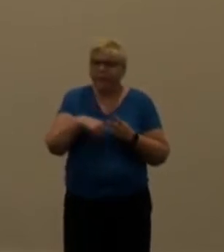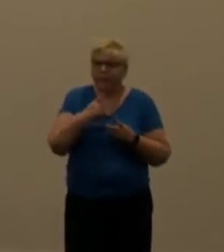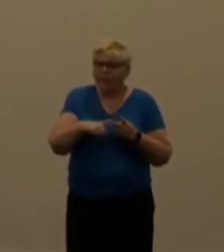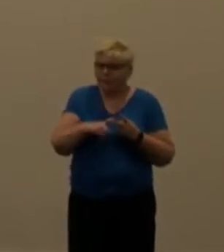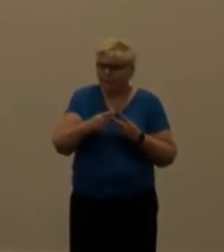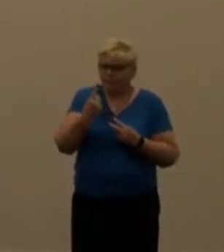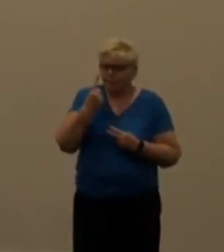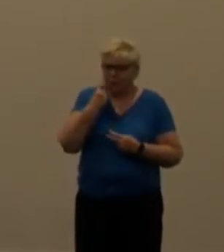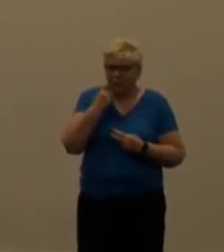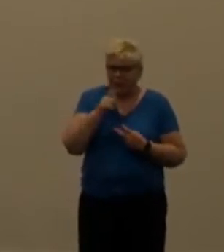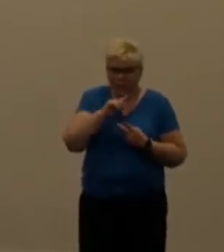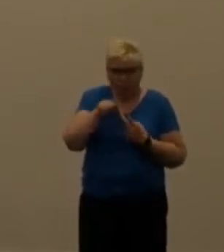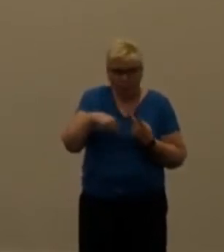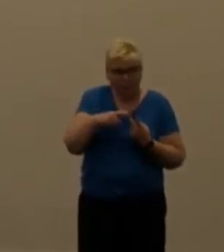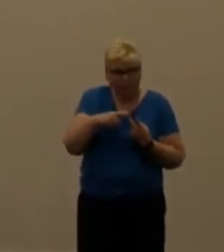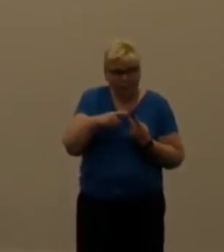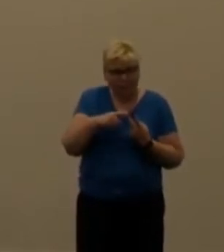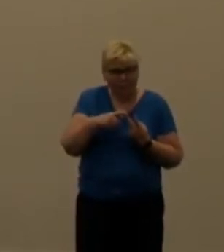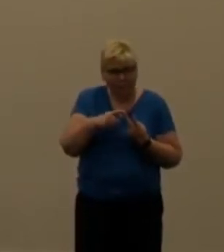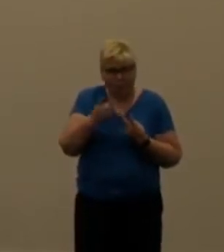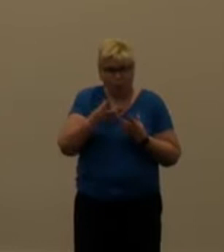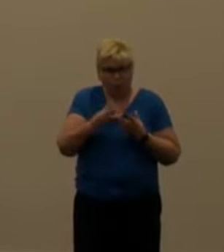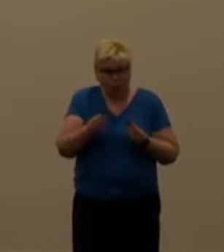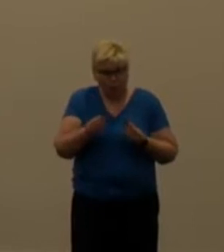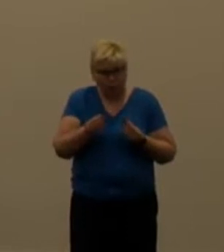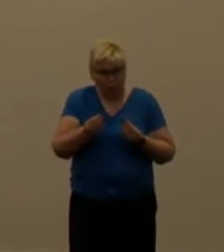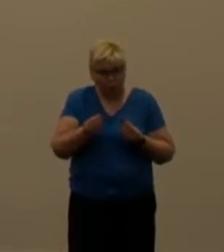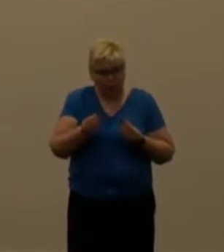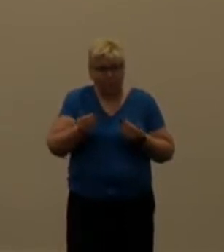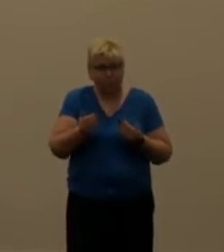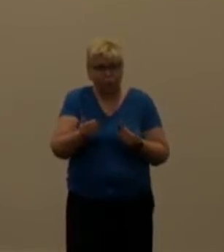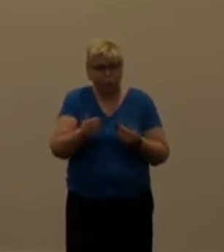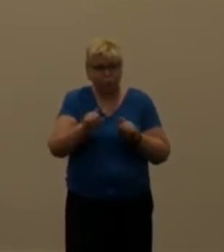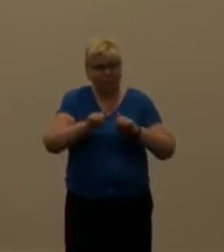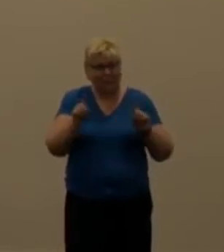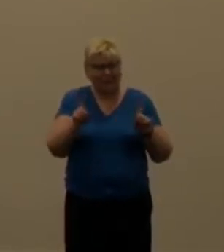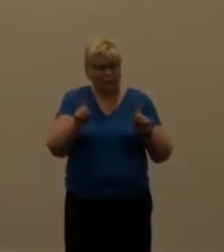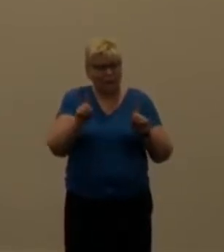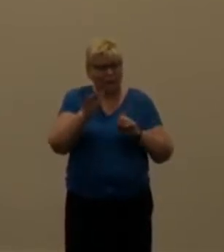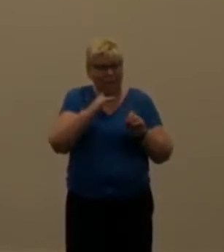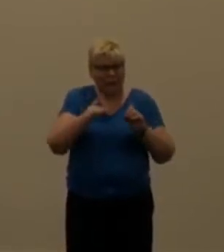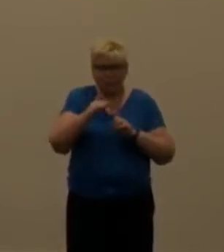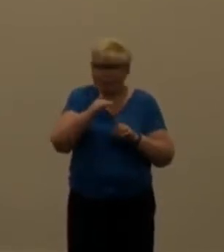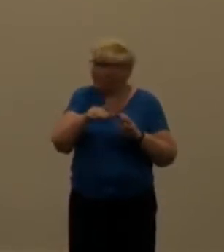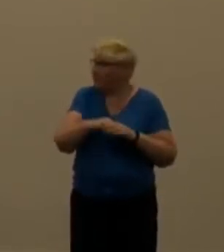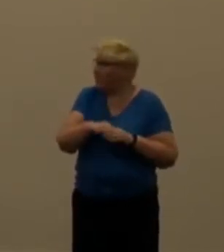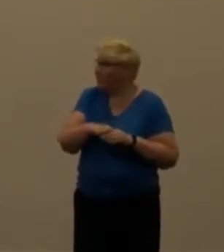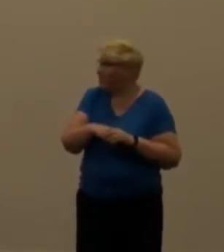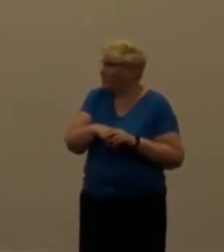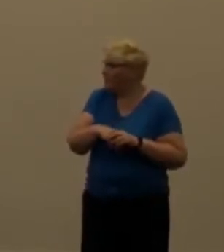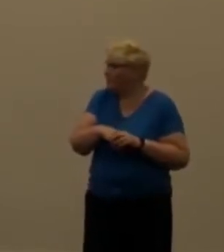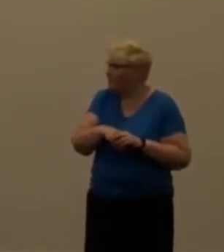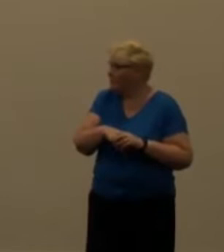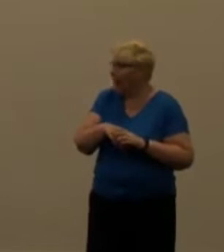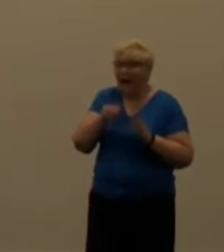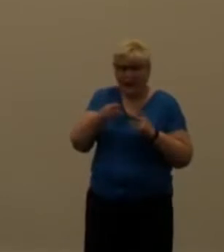like a kind of release pipeline that we take our solution and push it to a different environment in the Power Platform. And then also, if